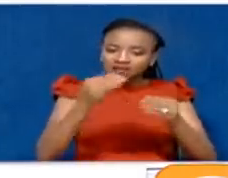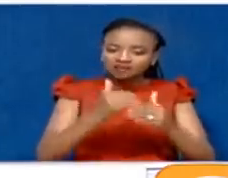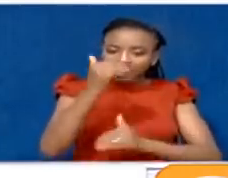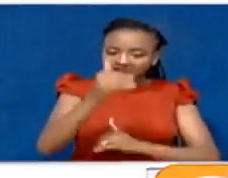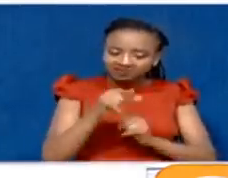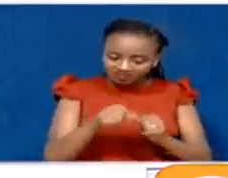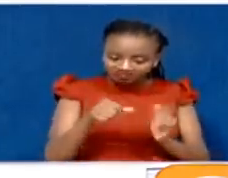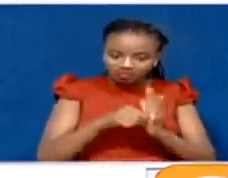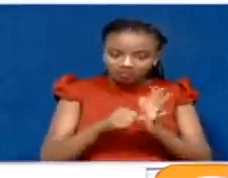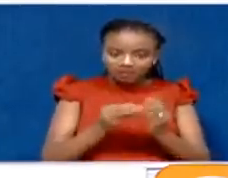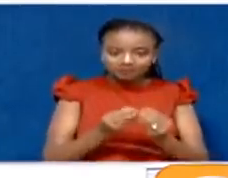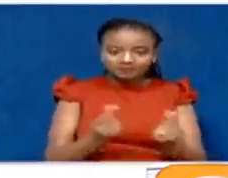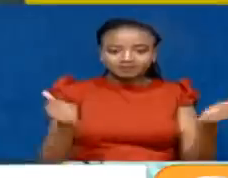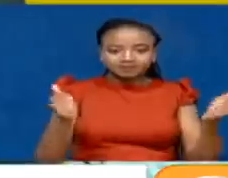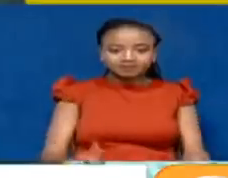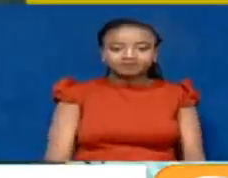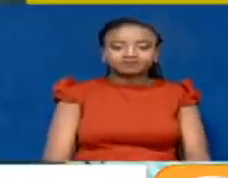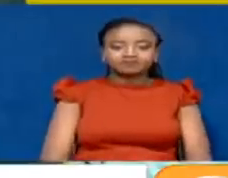ya mizozo hii kutatuliwa.